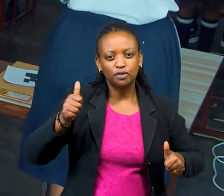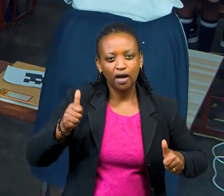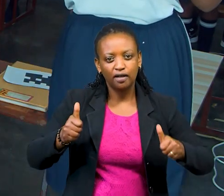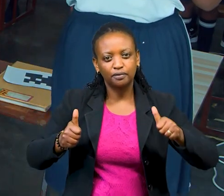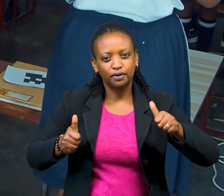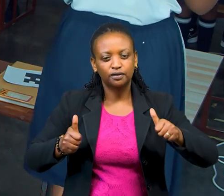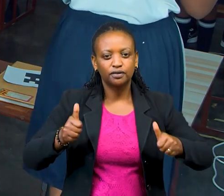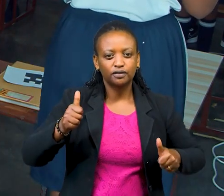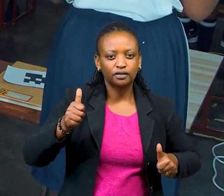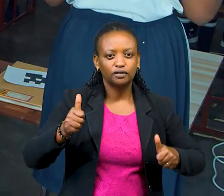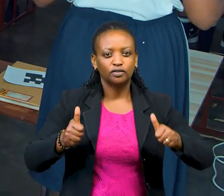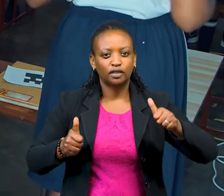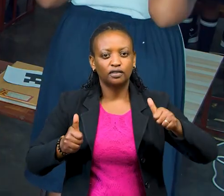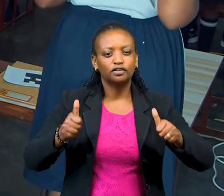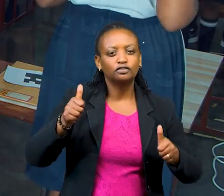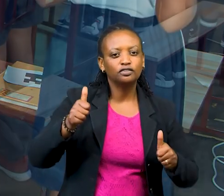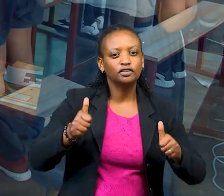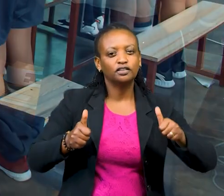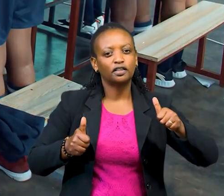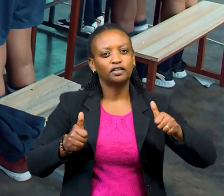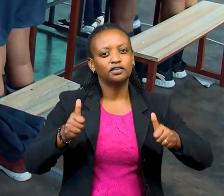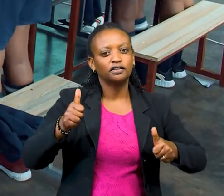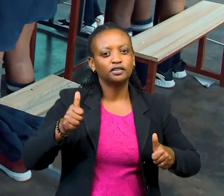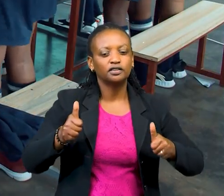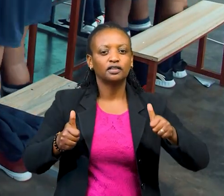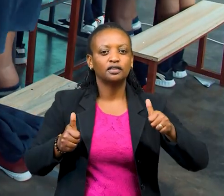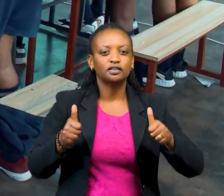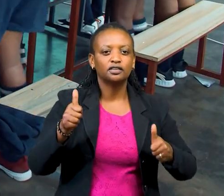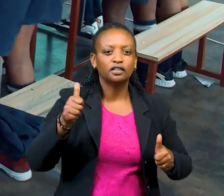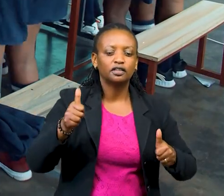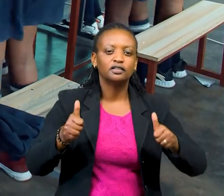Thumbs up. Elbows back. Elbows back.